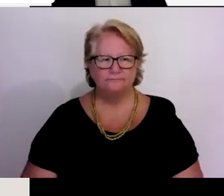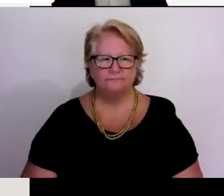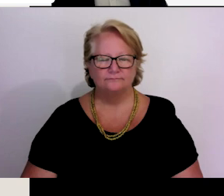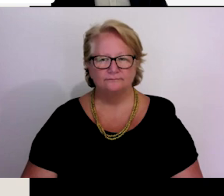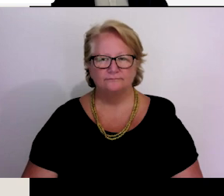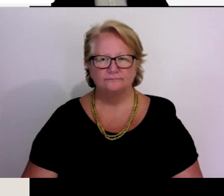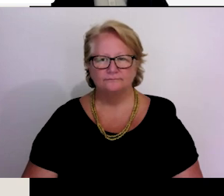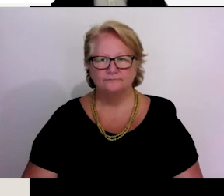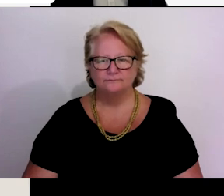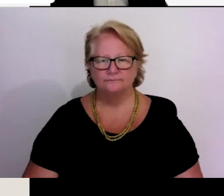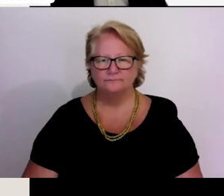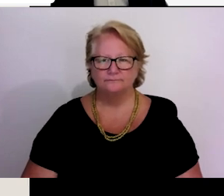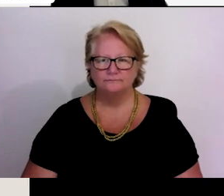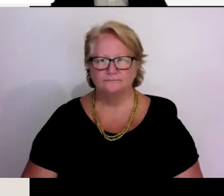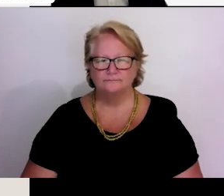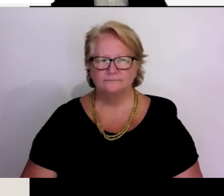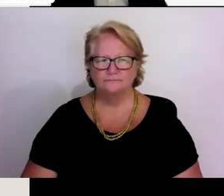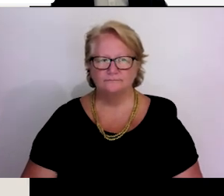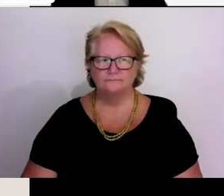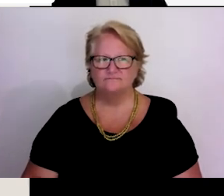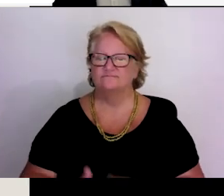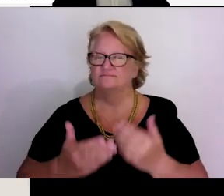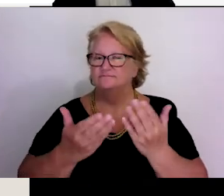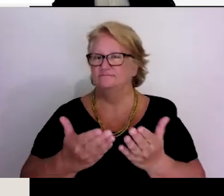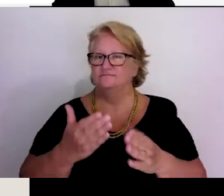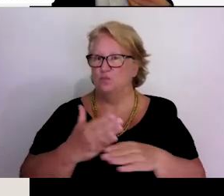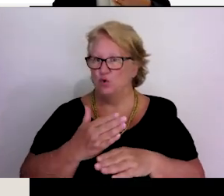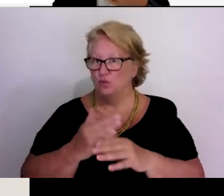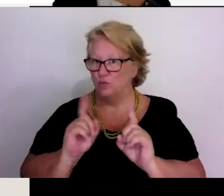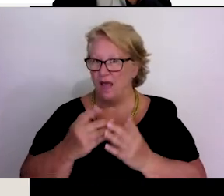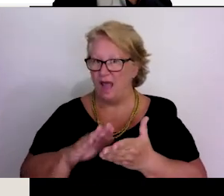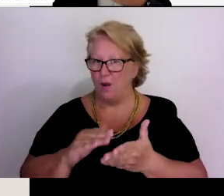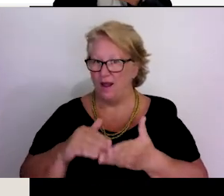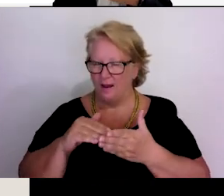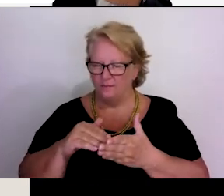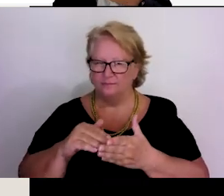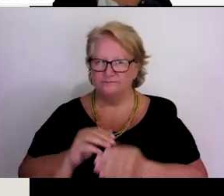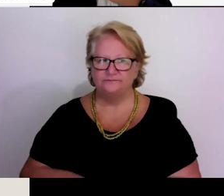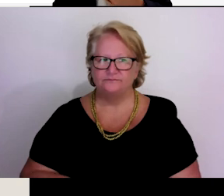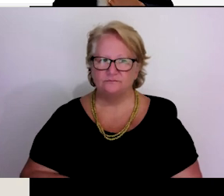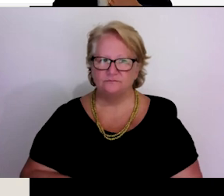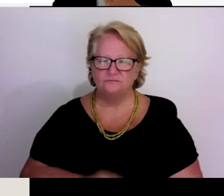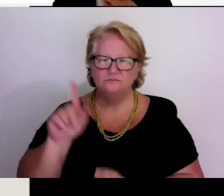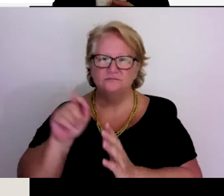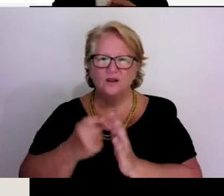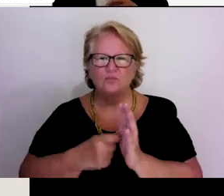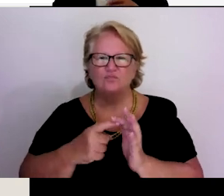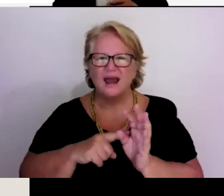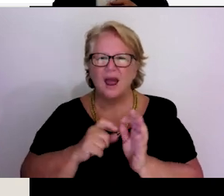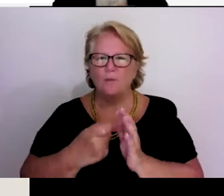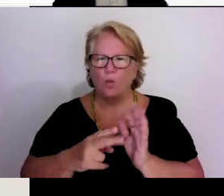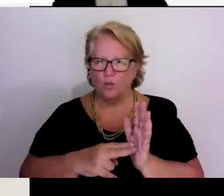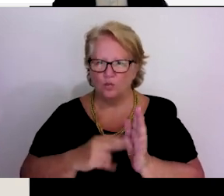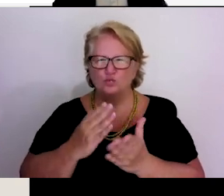So what about the work of the National Centre and how it's helping us? Well, Priya Paul was saying her involvement is as part